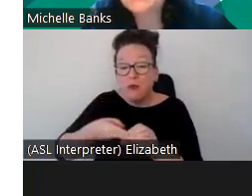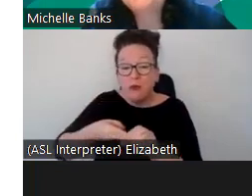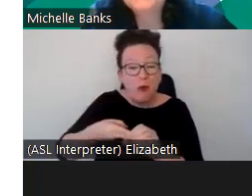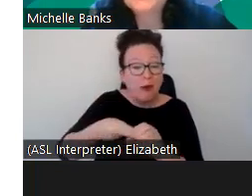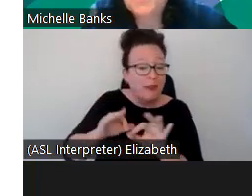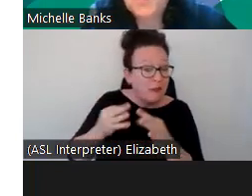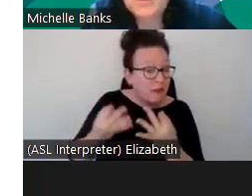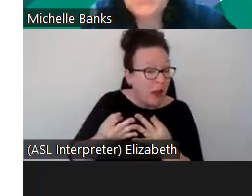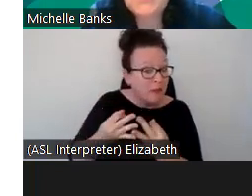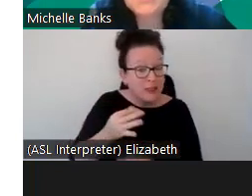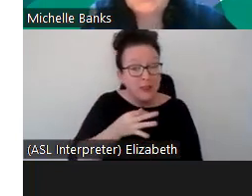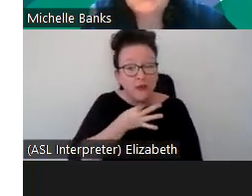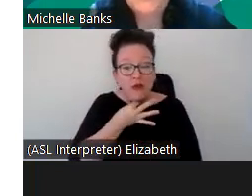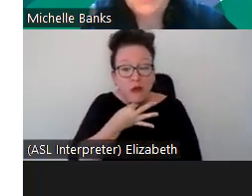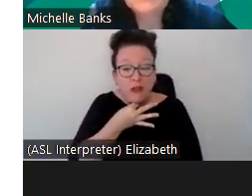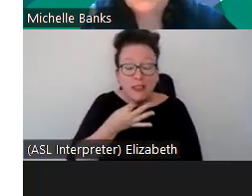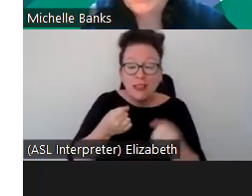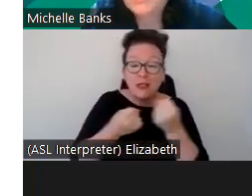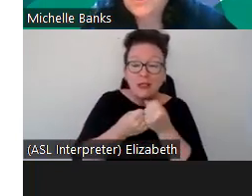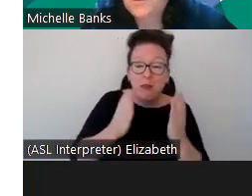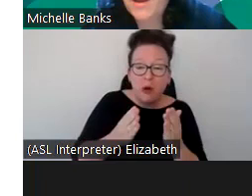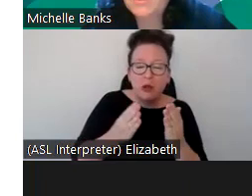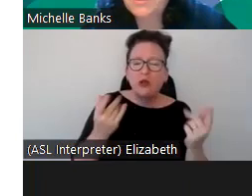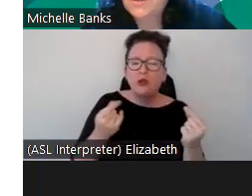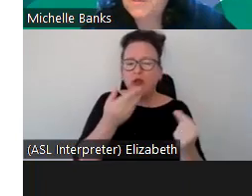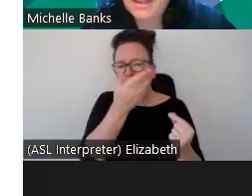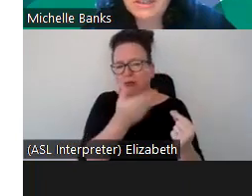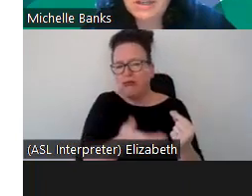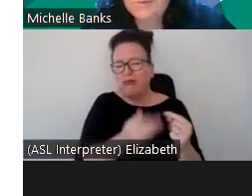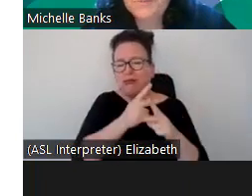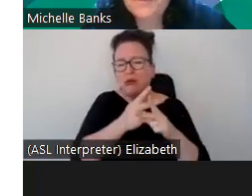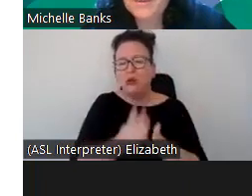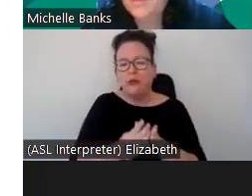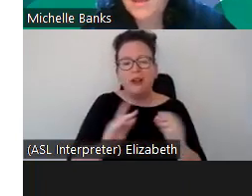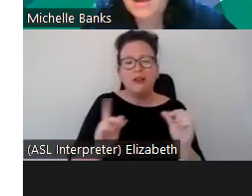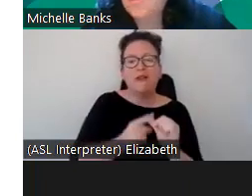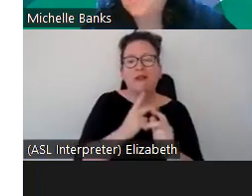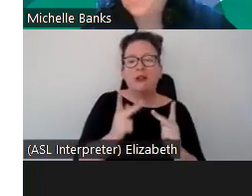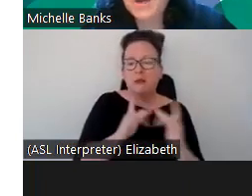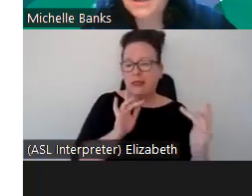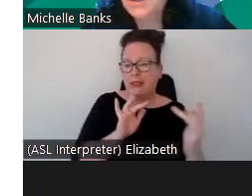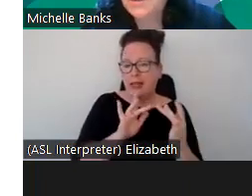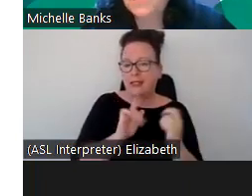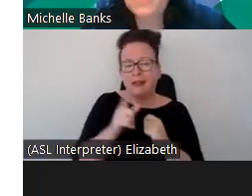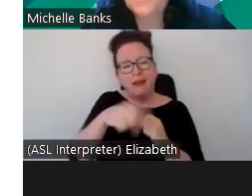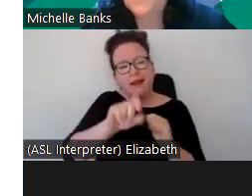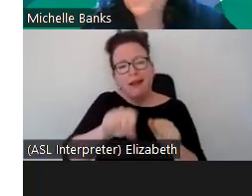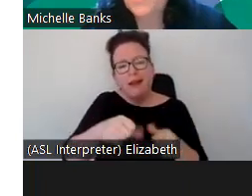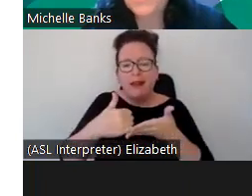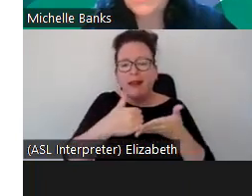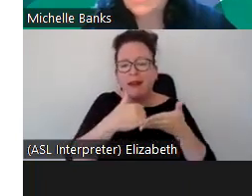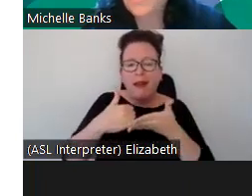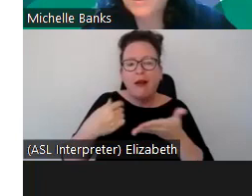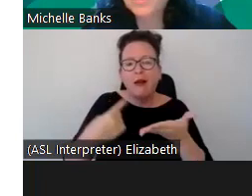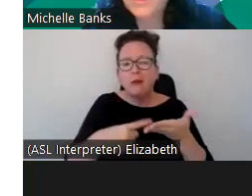families, supporters, these regional supervisors are the place to go. They can help talk to you about